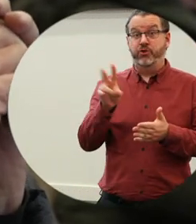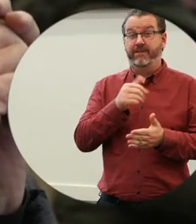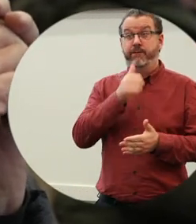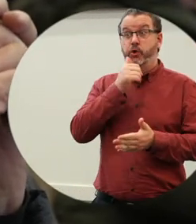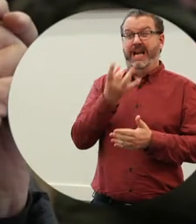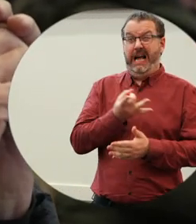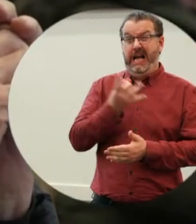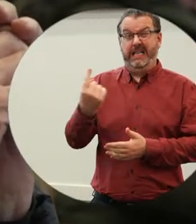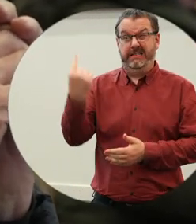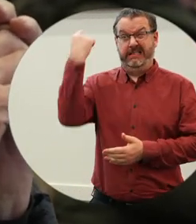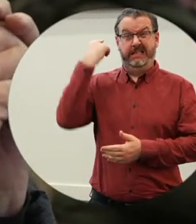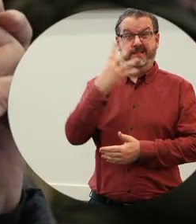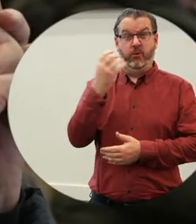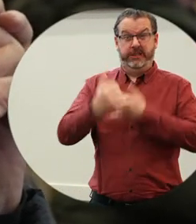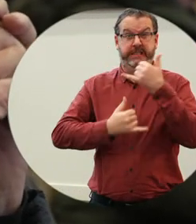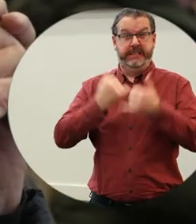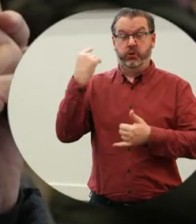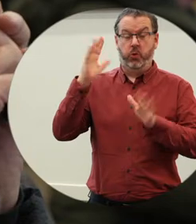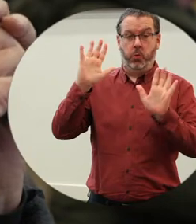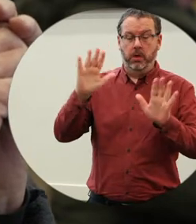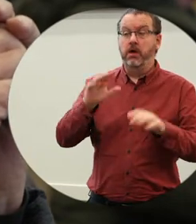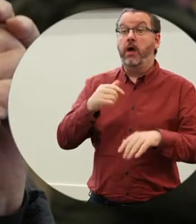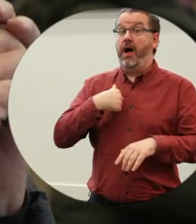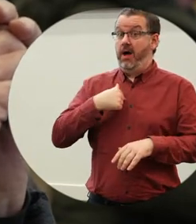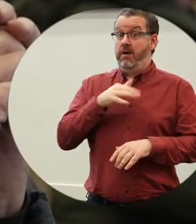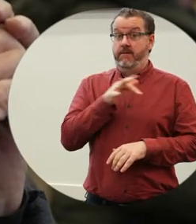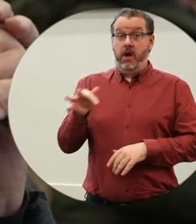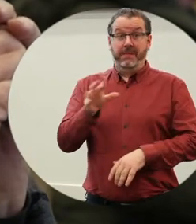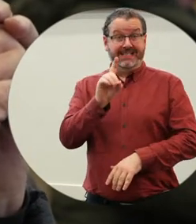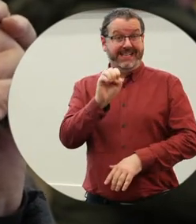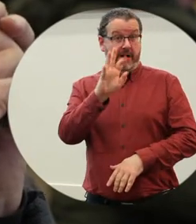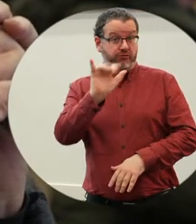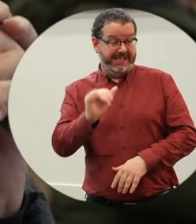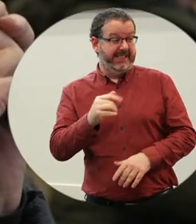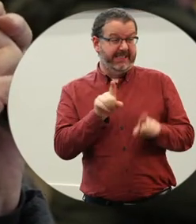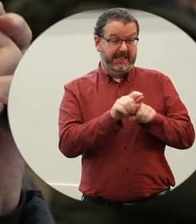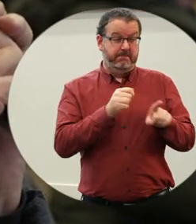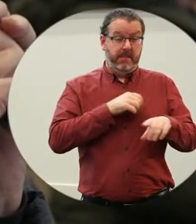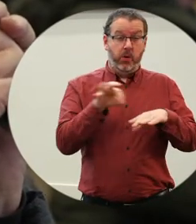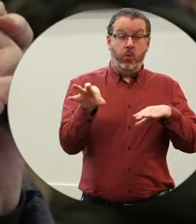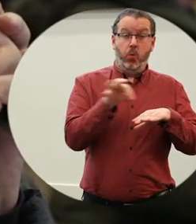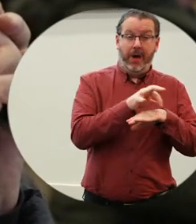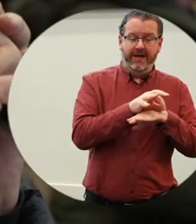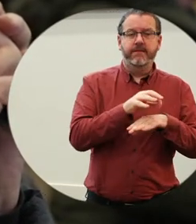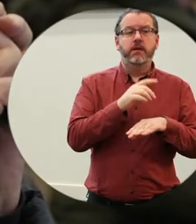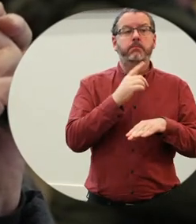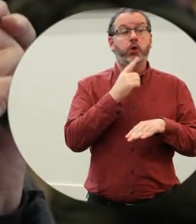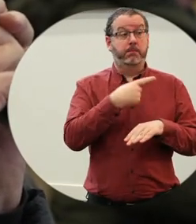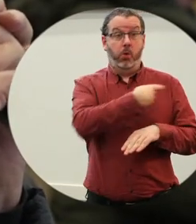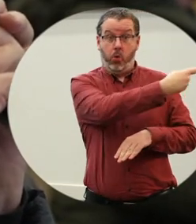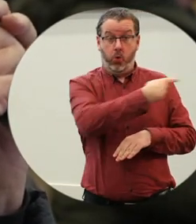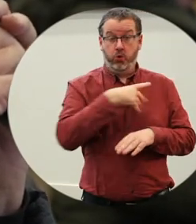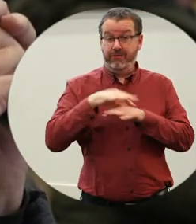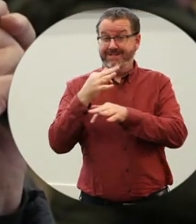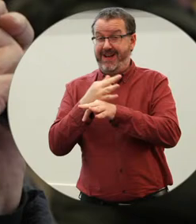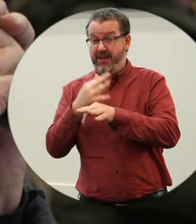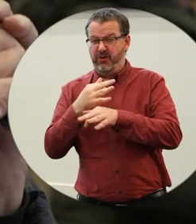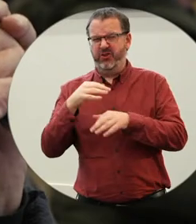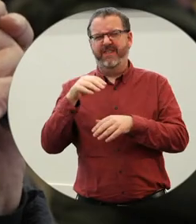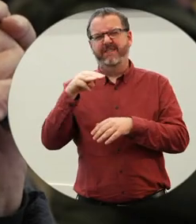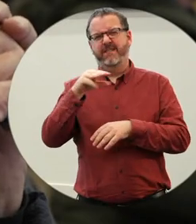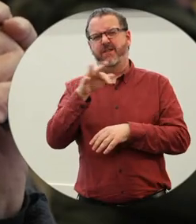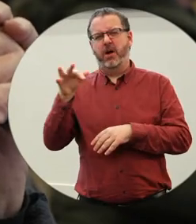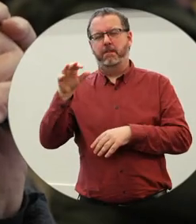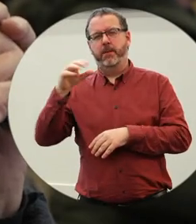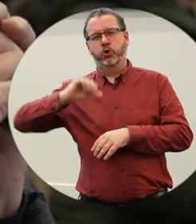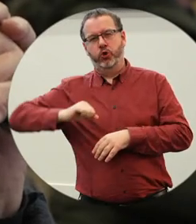My background is I'm from Derry, my wife's from Derry. Both her grandfathers, one from Mayo, one from Donegal, both her grandfathers were